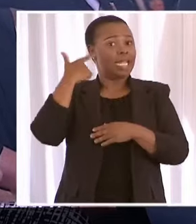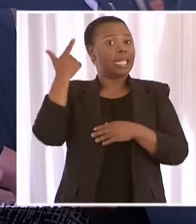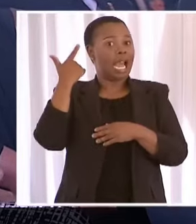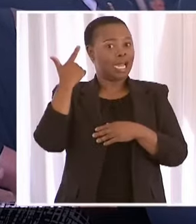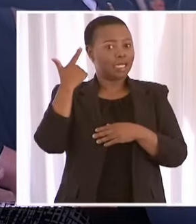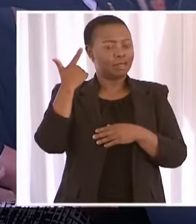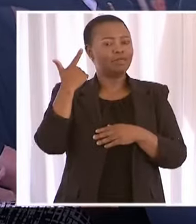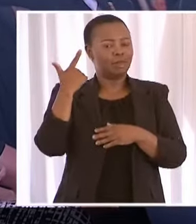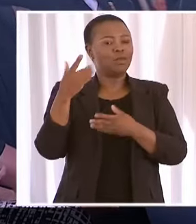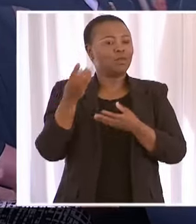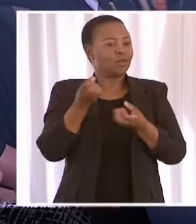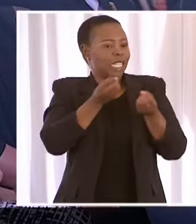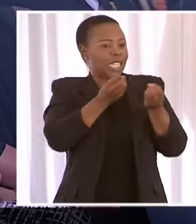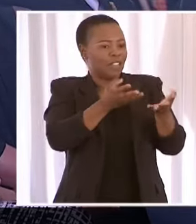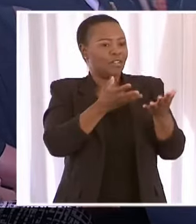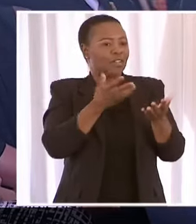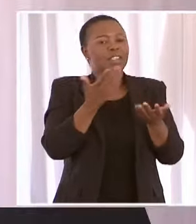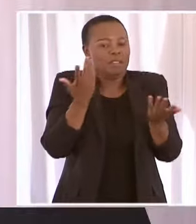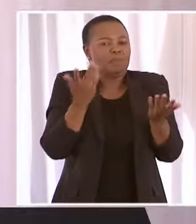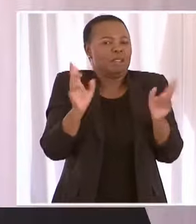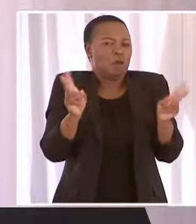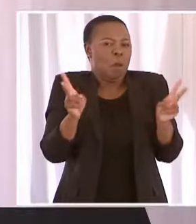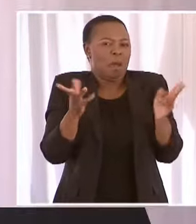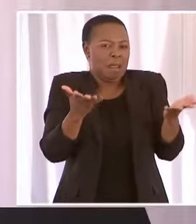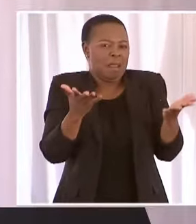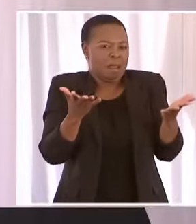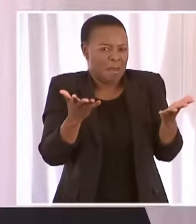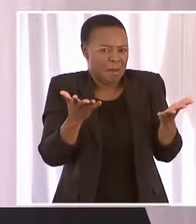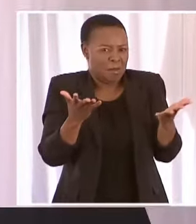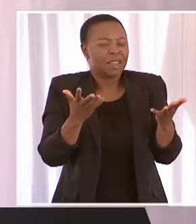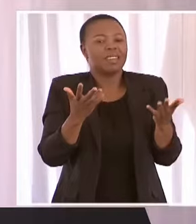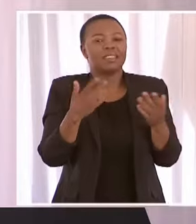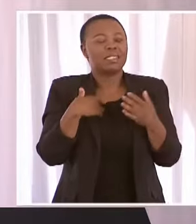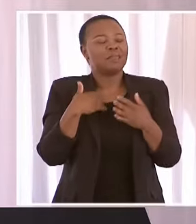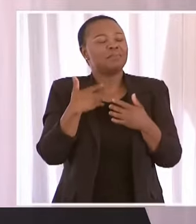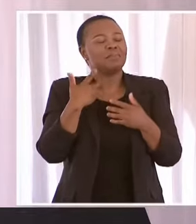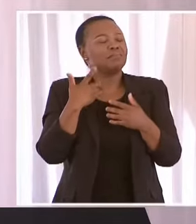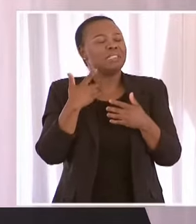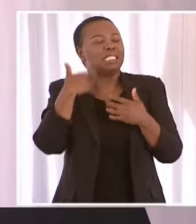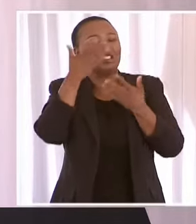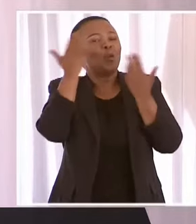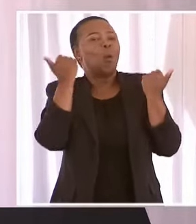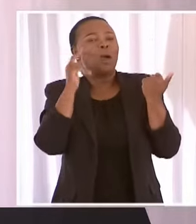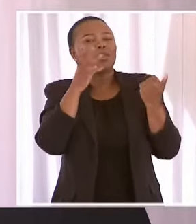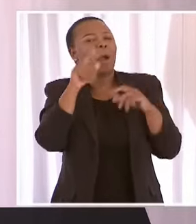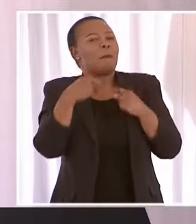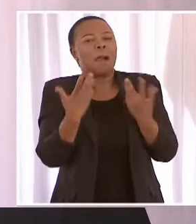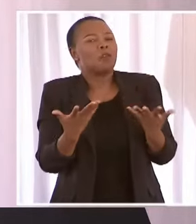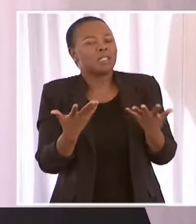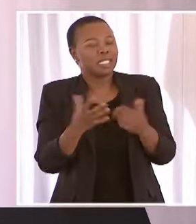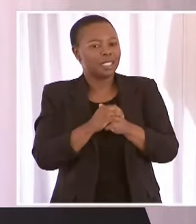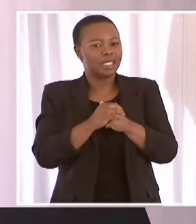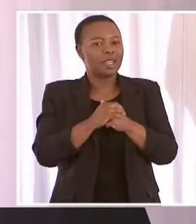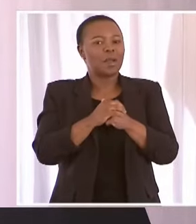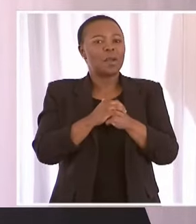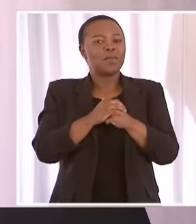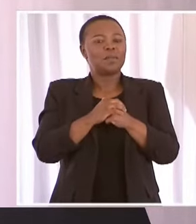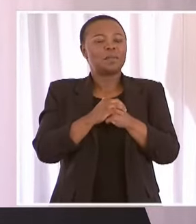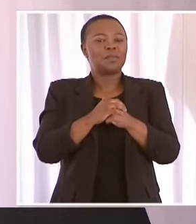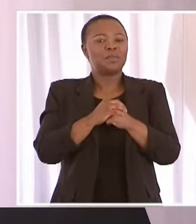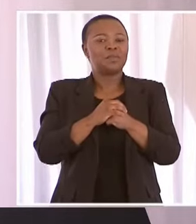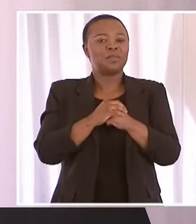for a drink. As usual, very little notice. It was that evening he was talking about. Okay, I said, which hotel are you staying